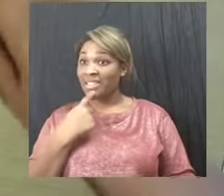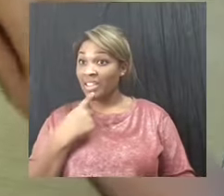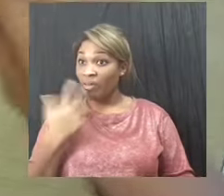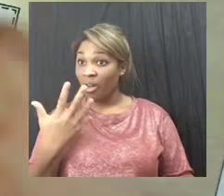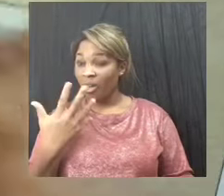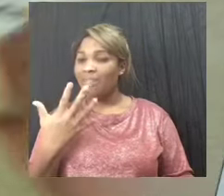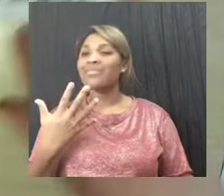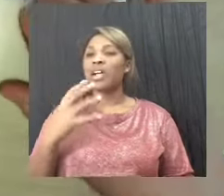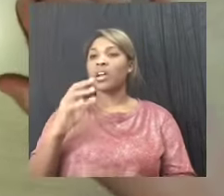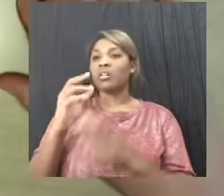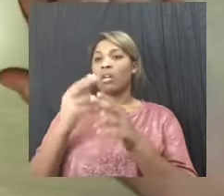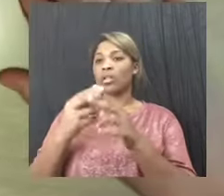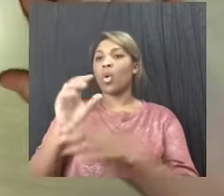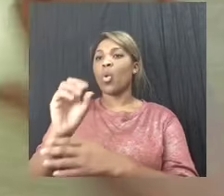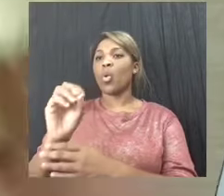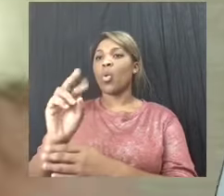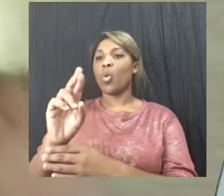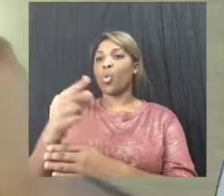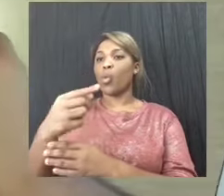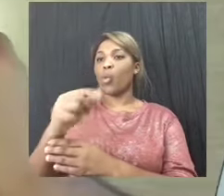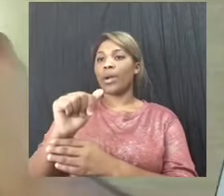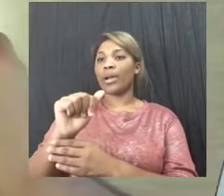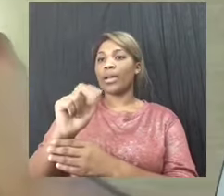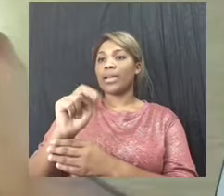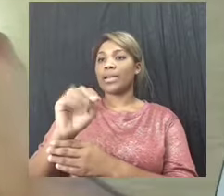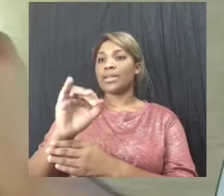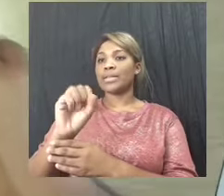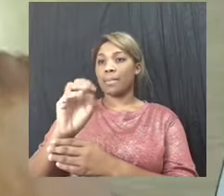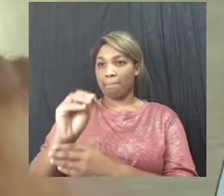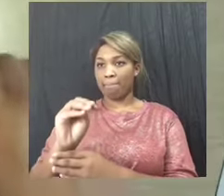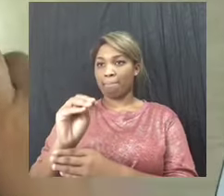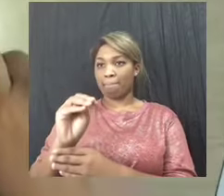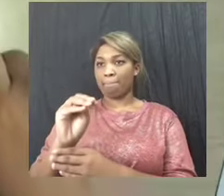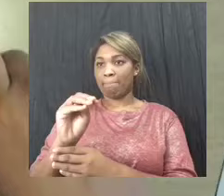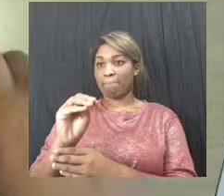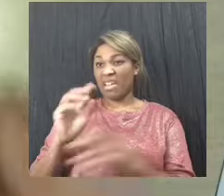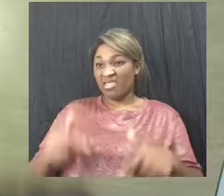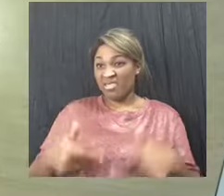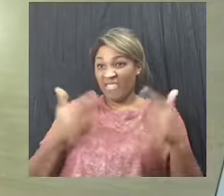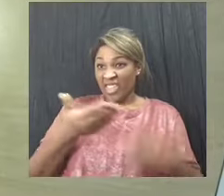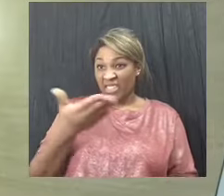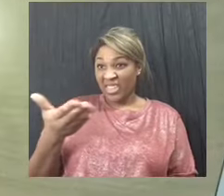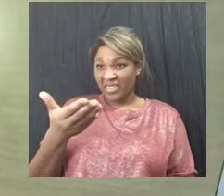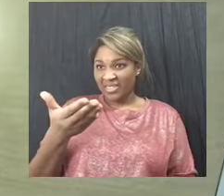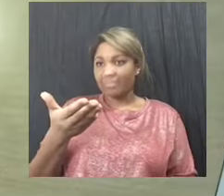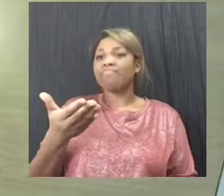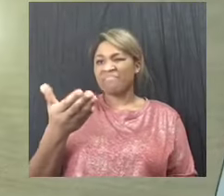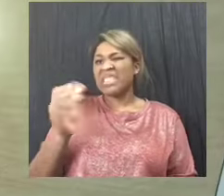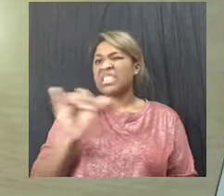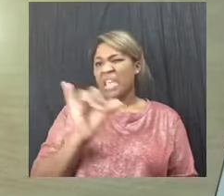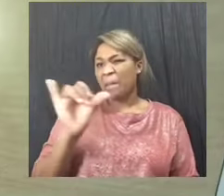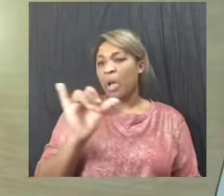an organism. So living things are organisms.